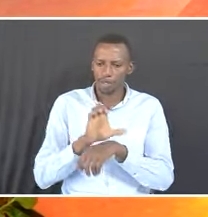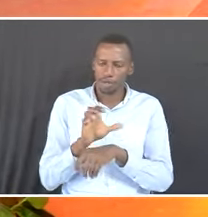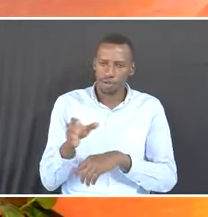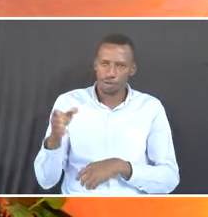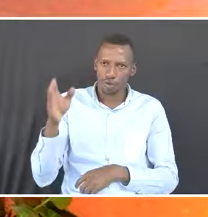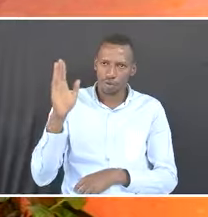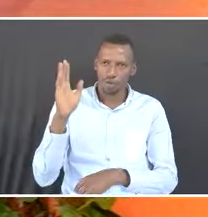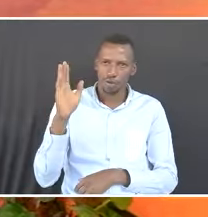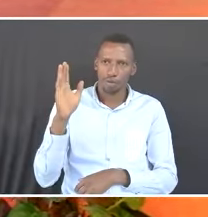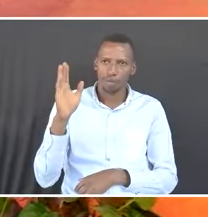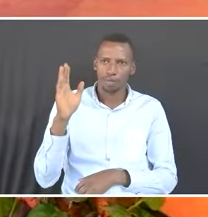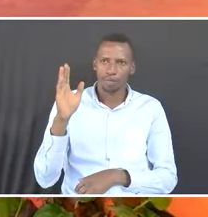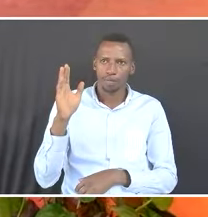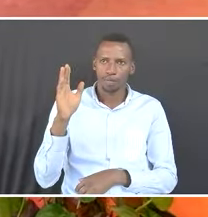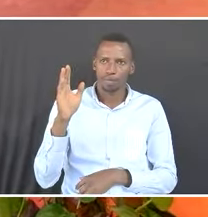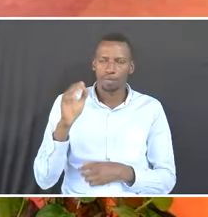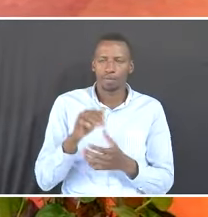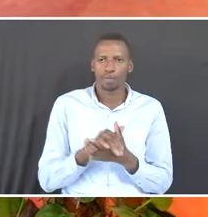I've been to some churches